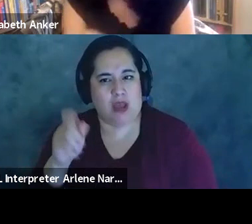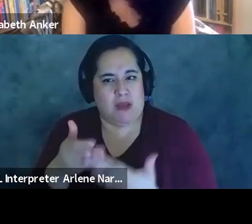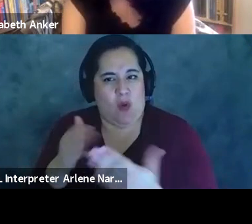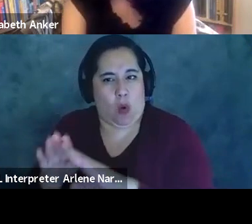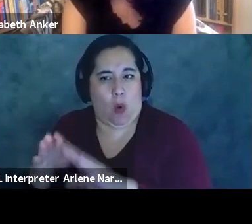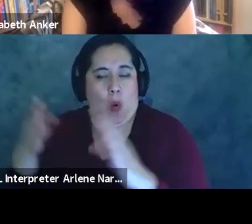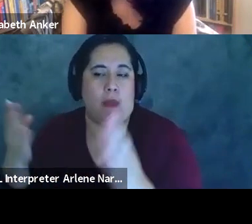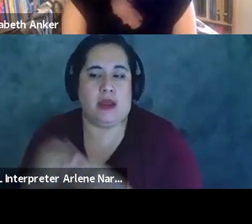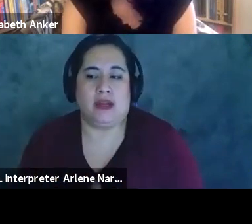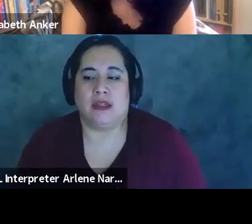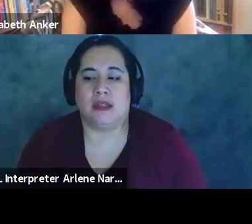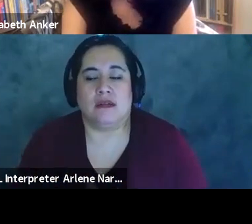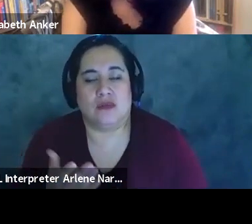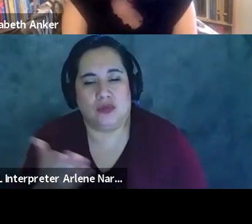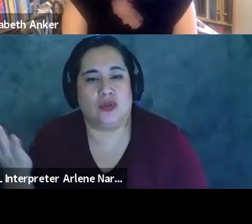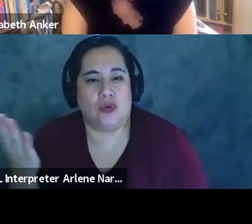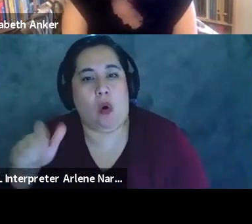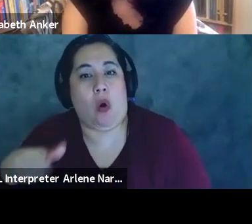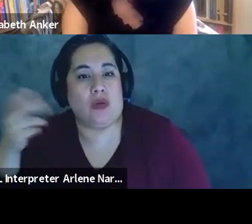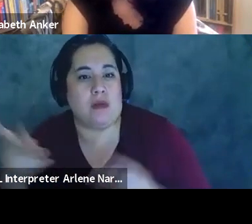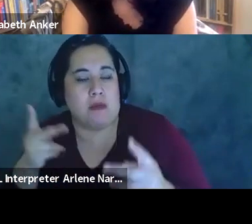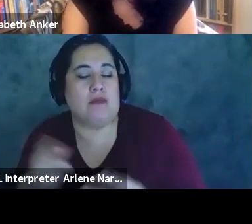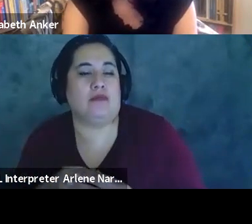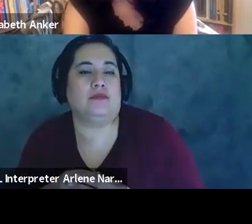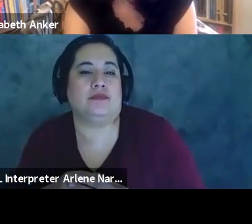up to others,